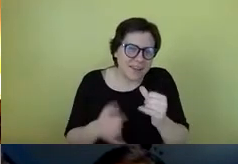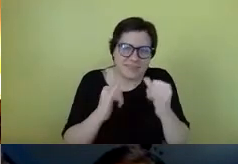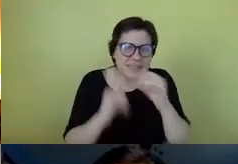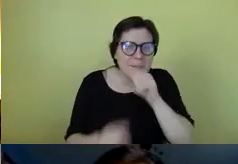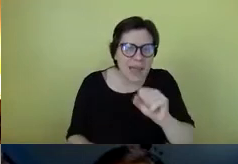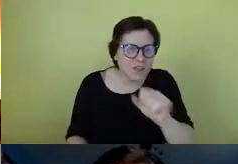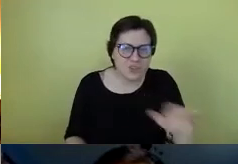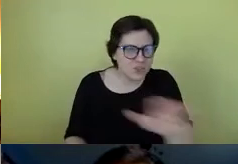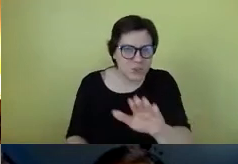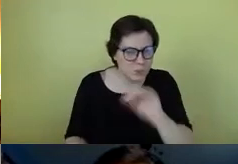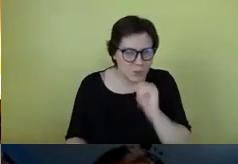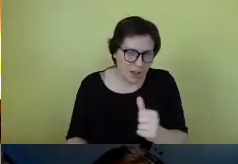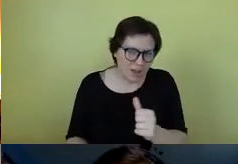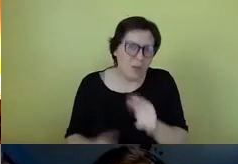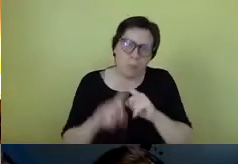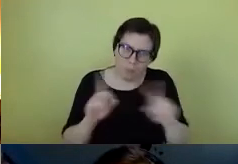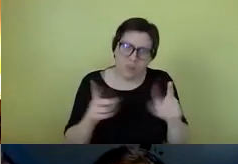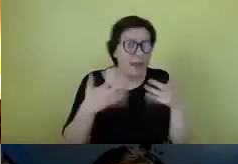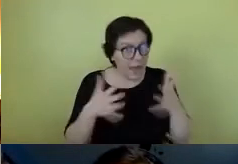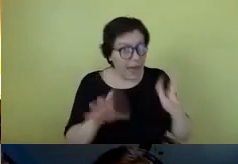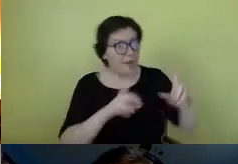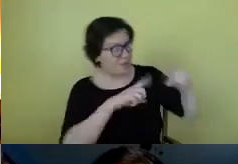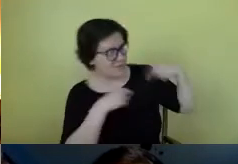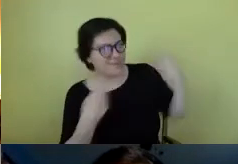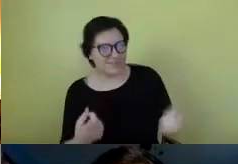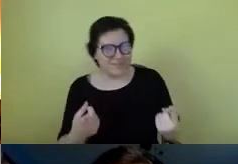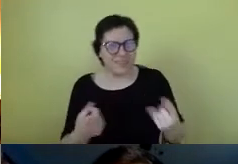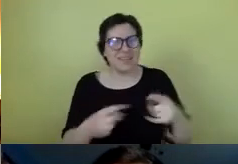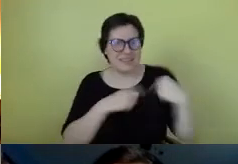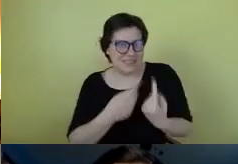but they've done that since they were of your age.